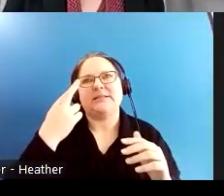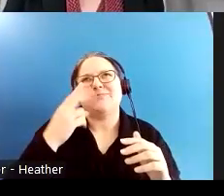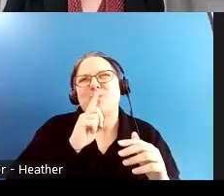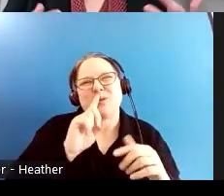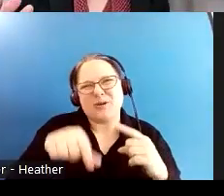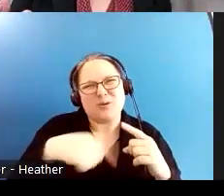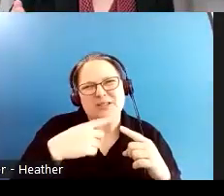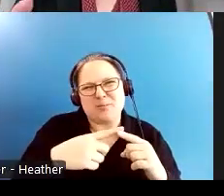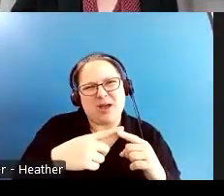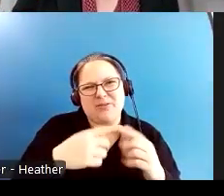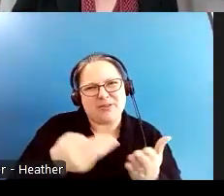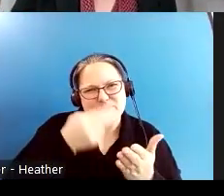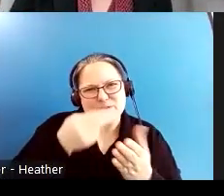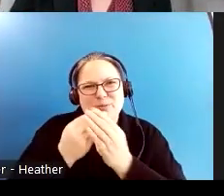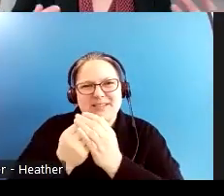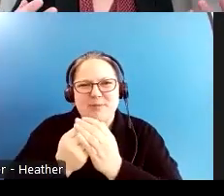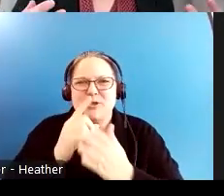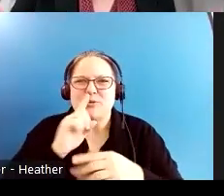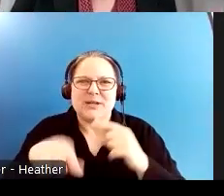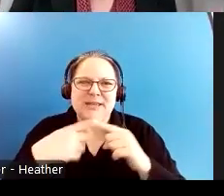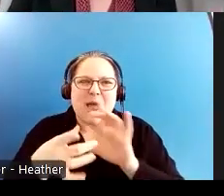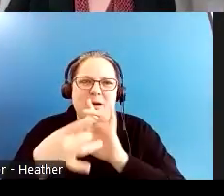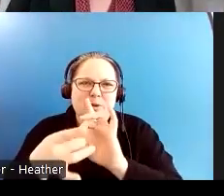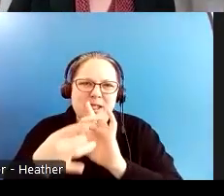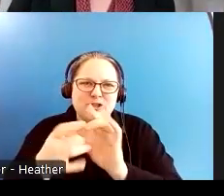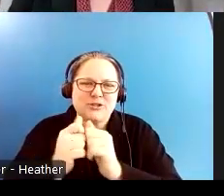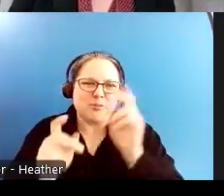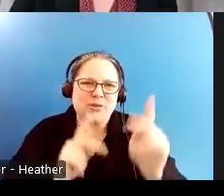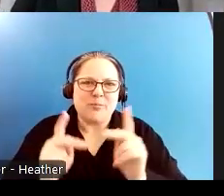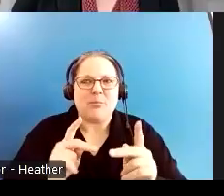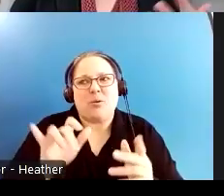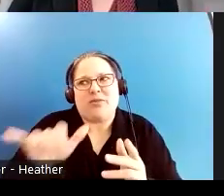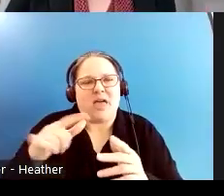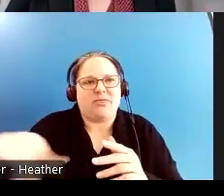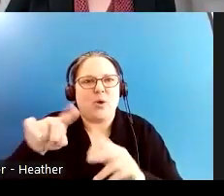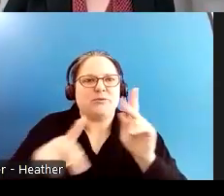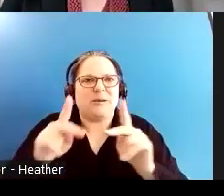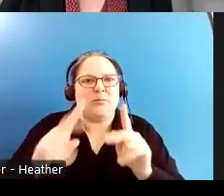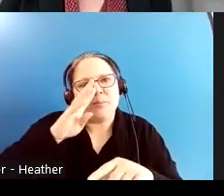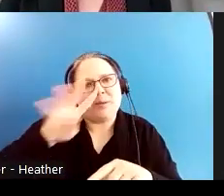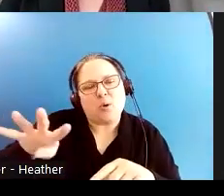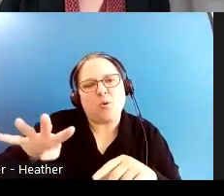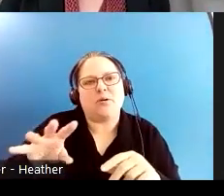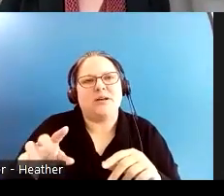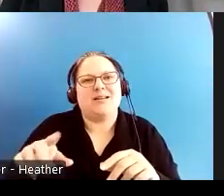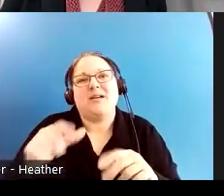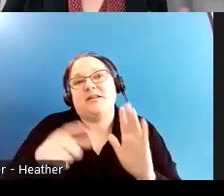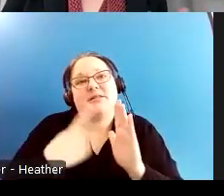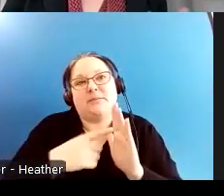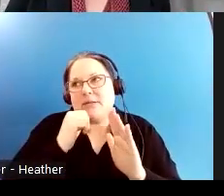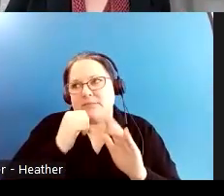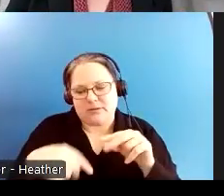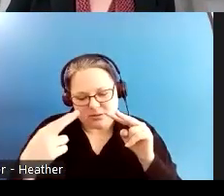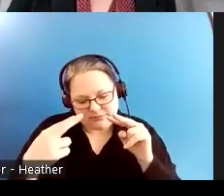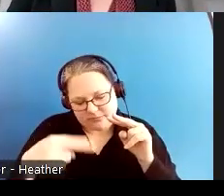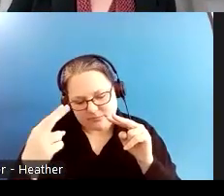and sandwiches. It was more about the conversation with people that would otherwise, be ignored, and not even, people wouldn't even make eye contact with them during their days. And